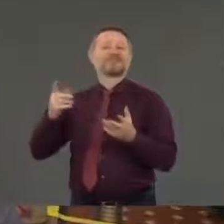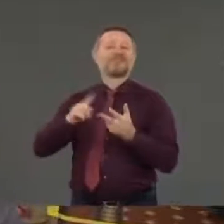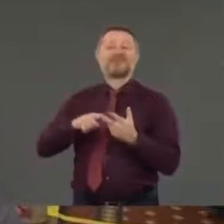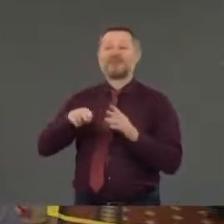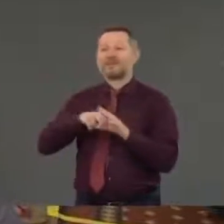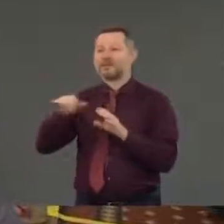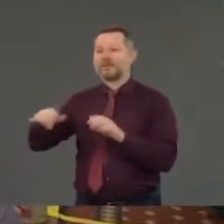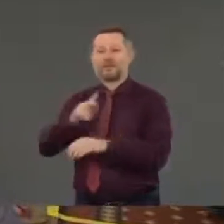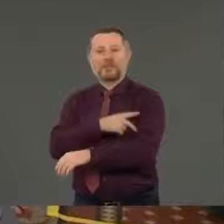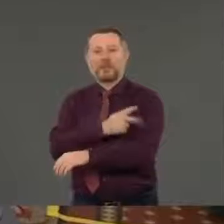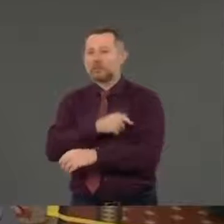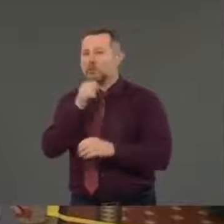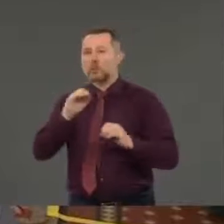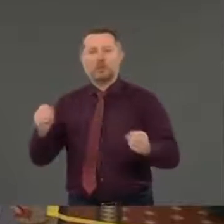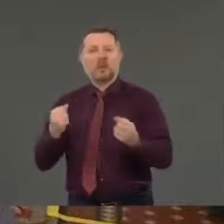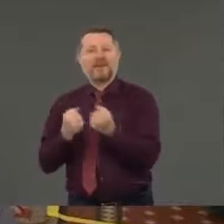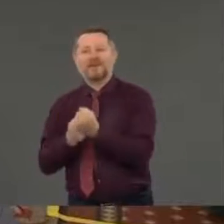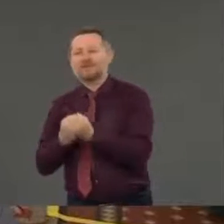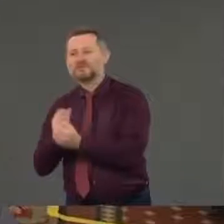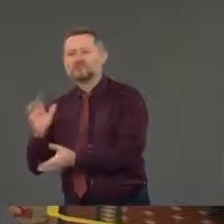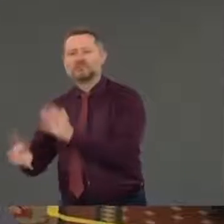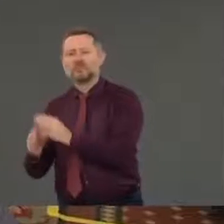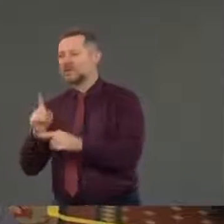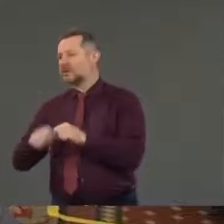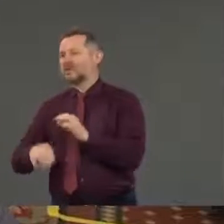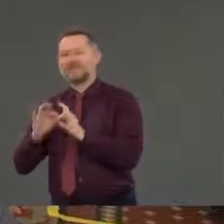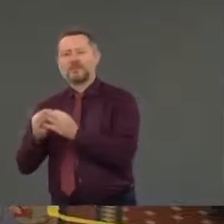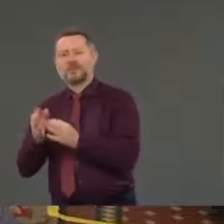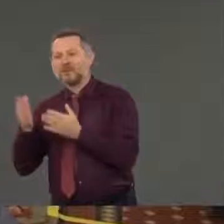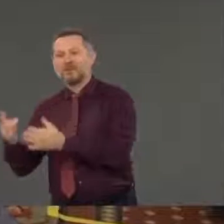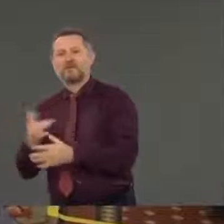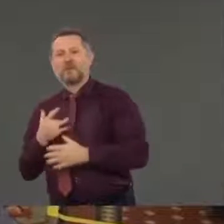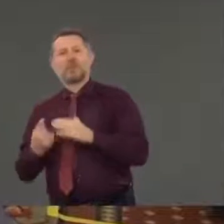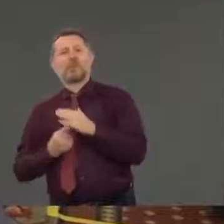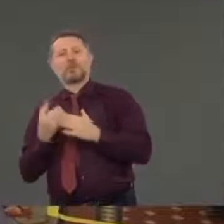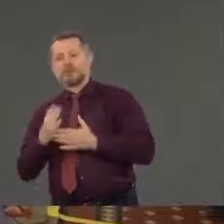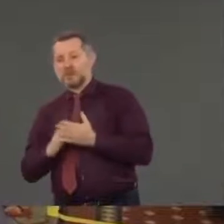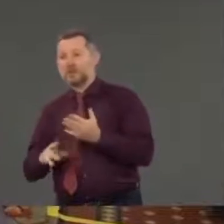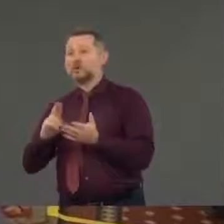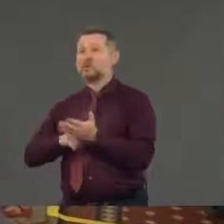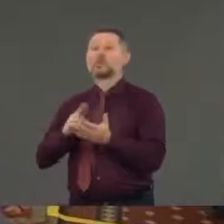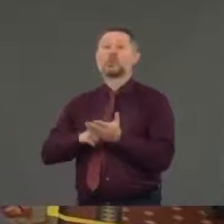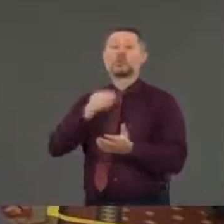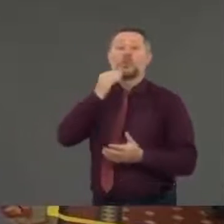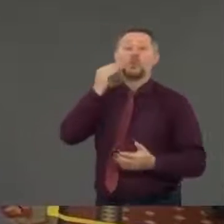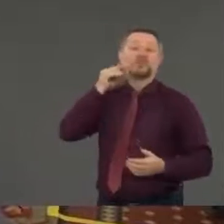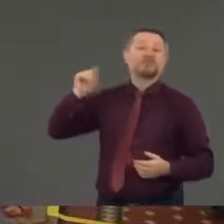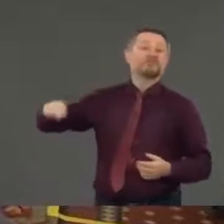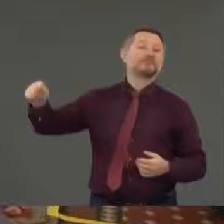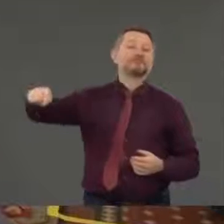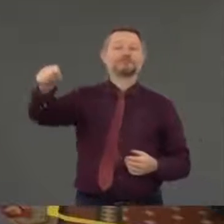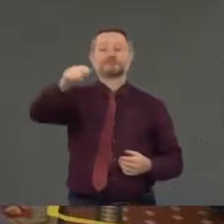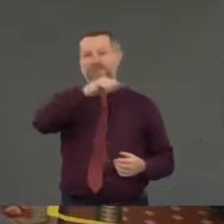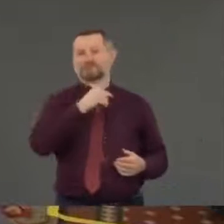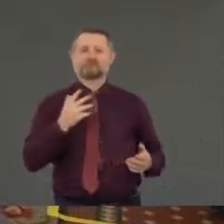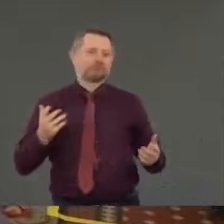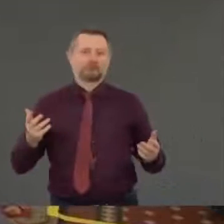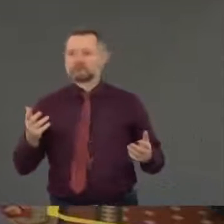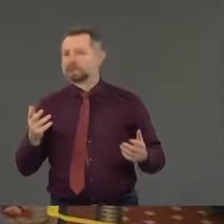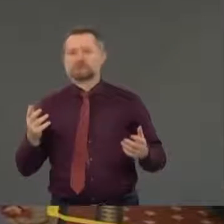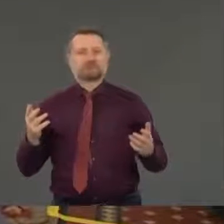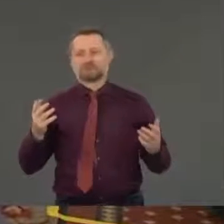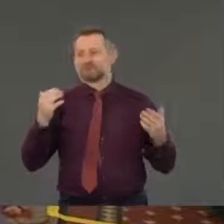family come visit. So we know that some nursing homes across the state, on a regular basis without COVID, they